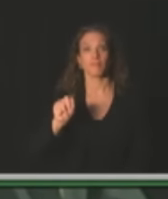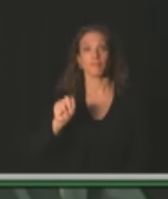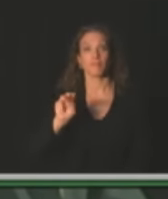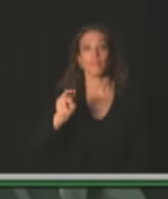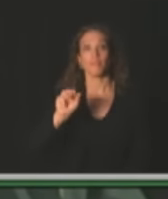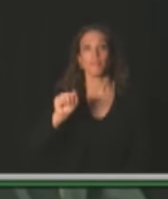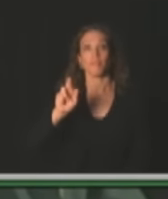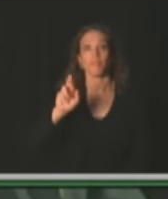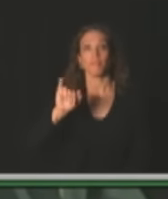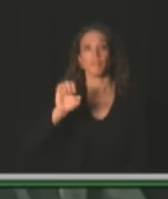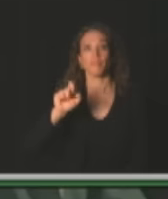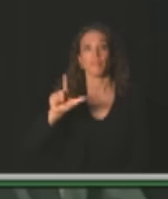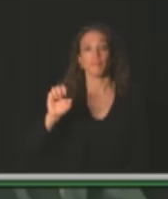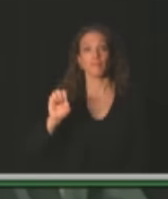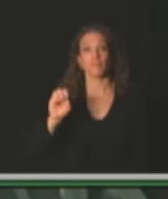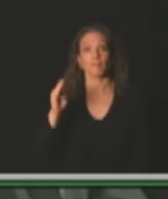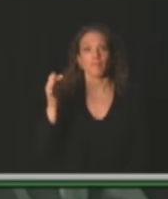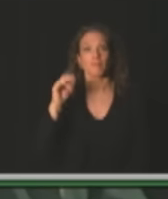Marielle Brandt,